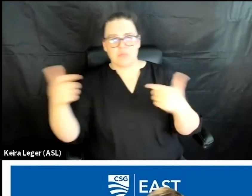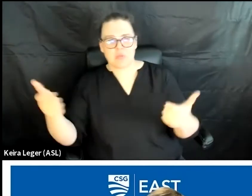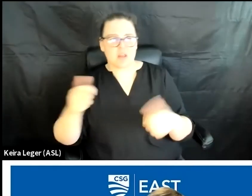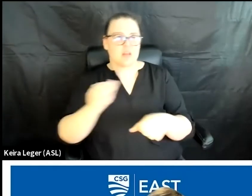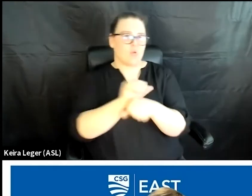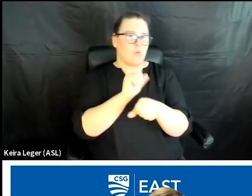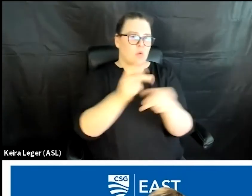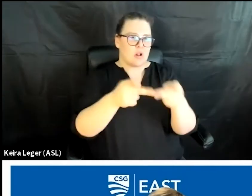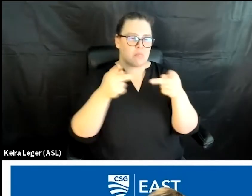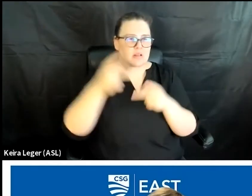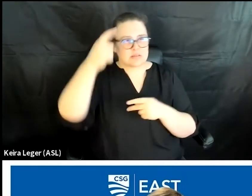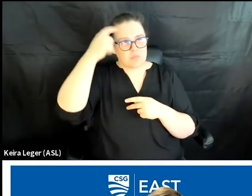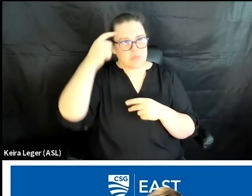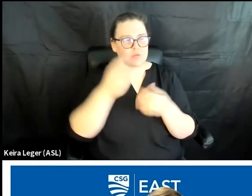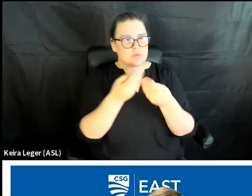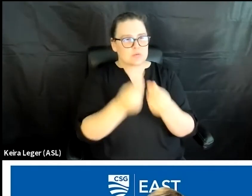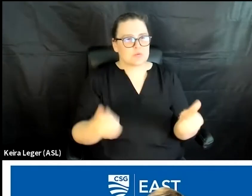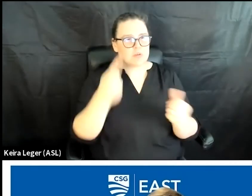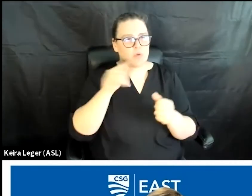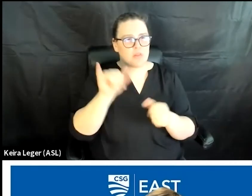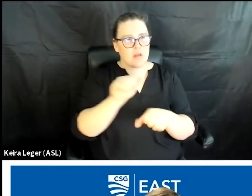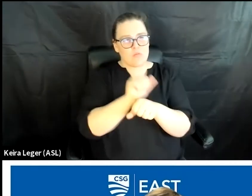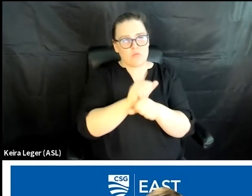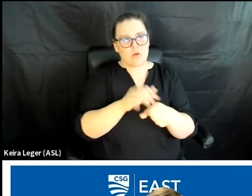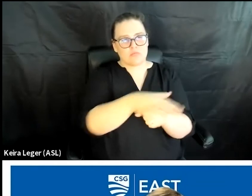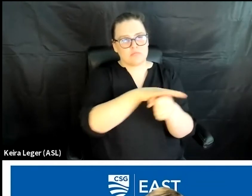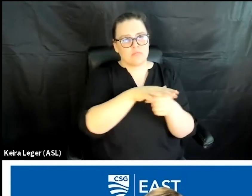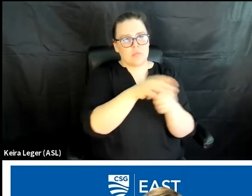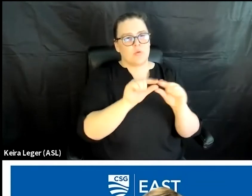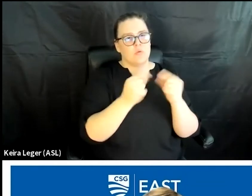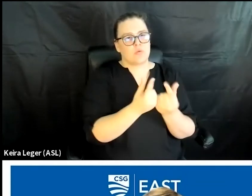health solutions to the workforce population.